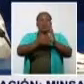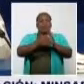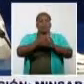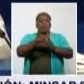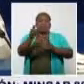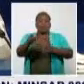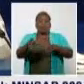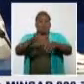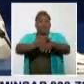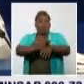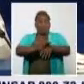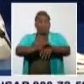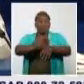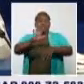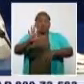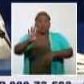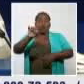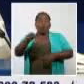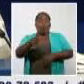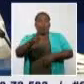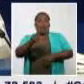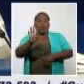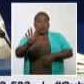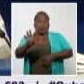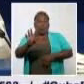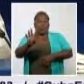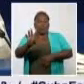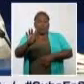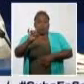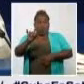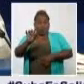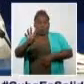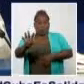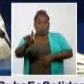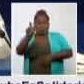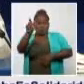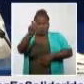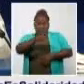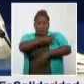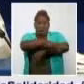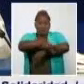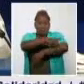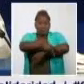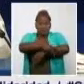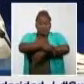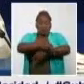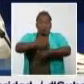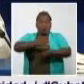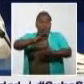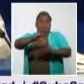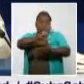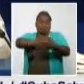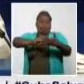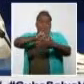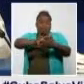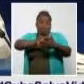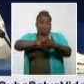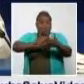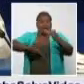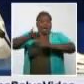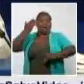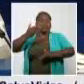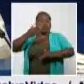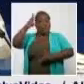5.94%. With countries with very high rates, such as Mexico with a rate of